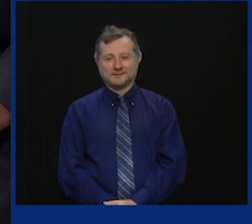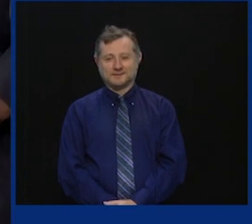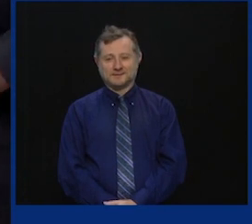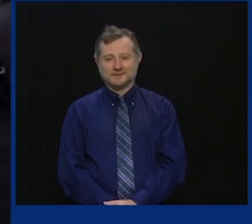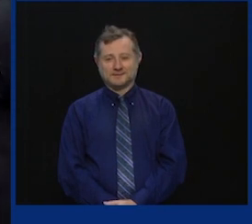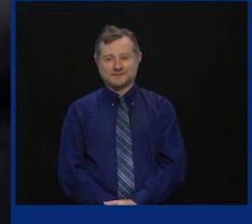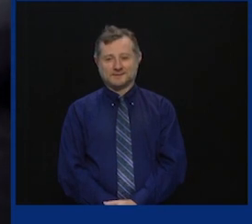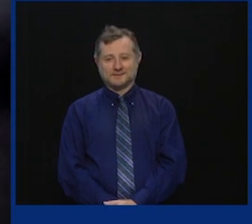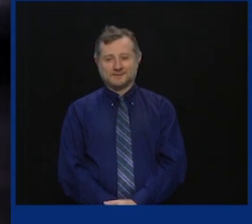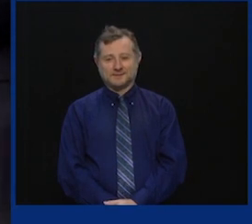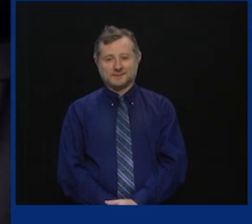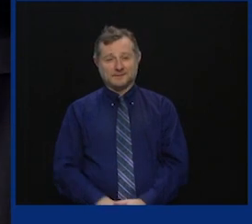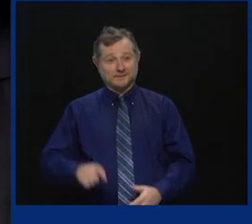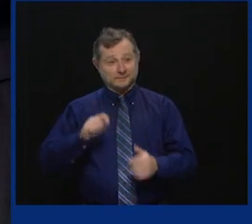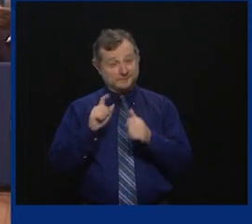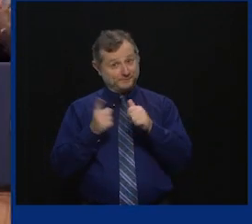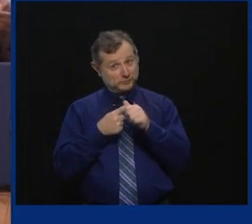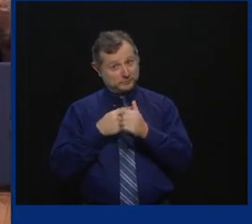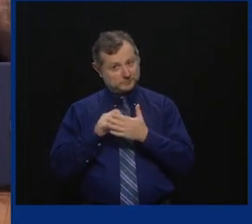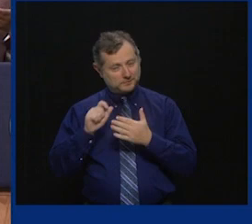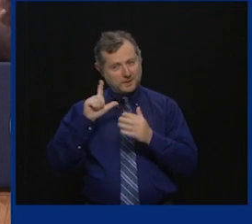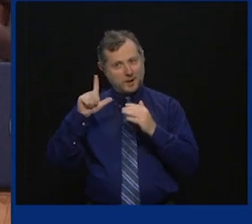right. Yay!